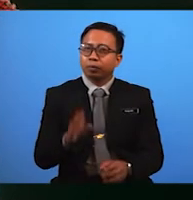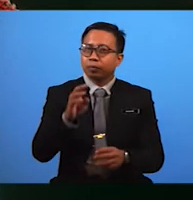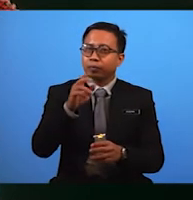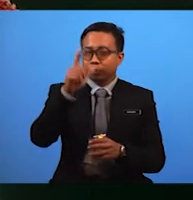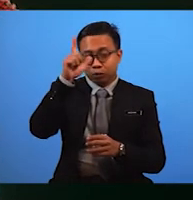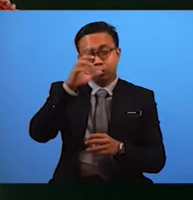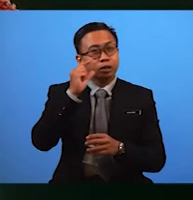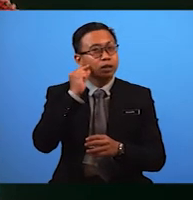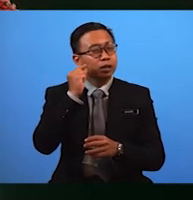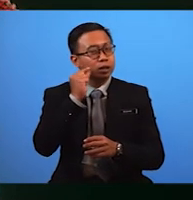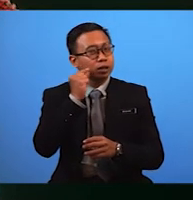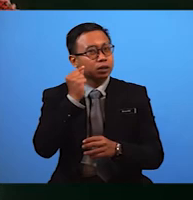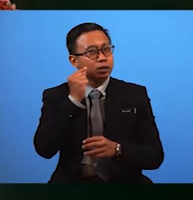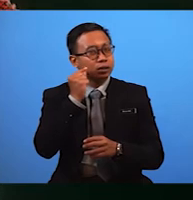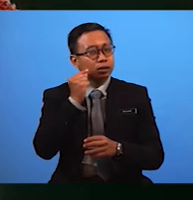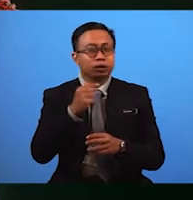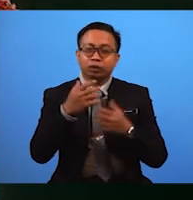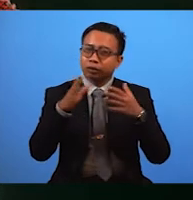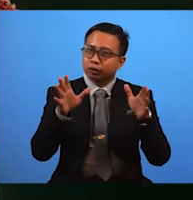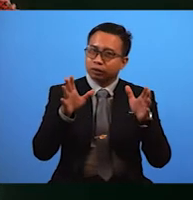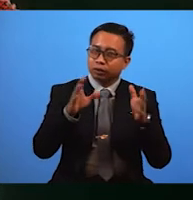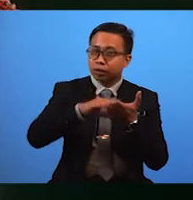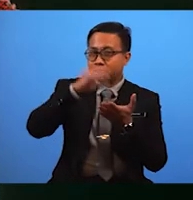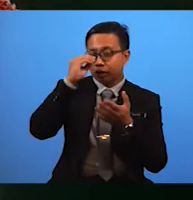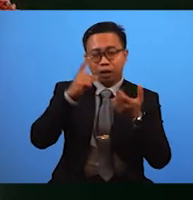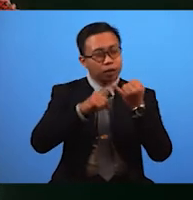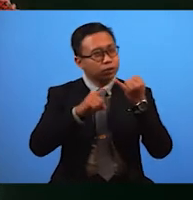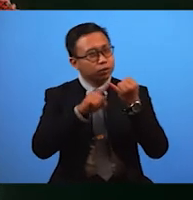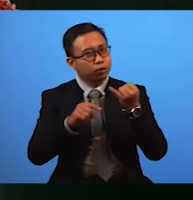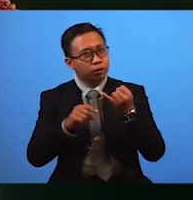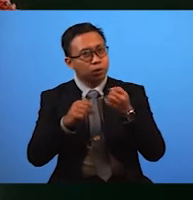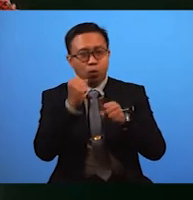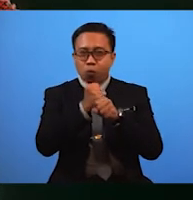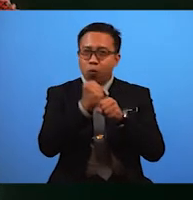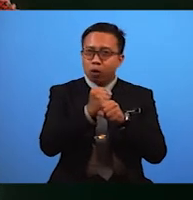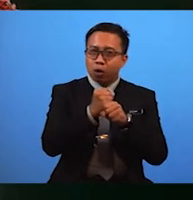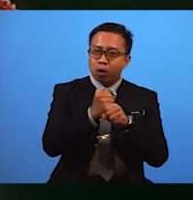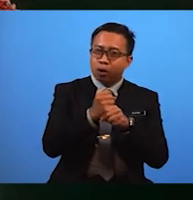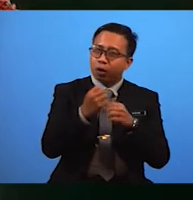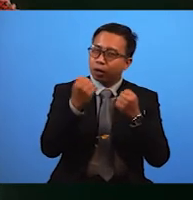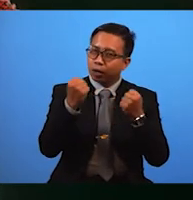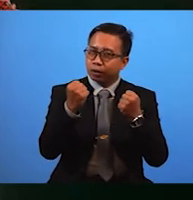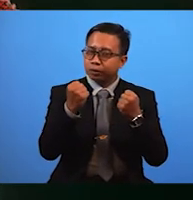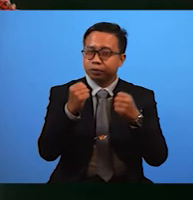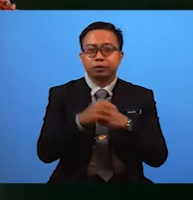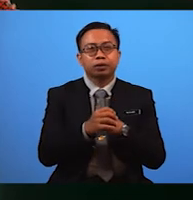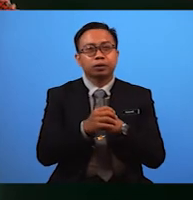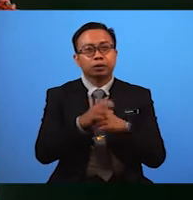boys and girls, we've come to the end of today's lesson. Work hard and don't give up.